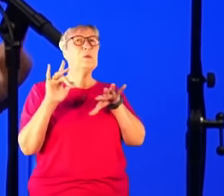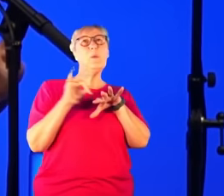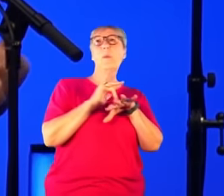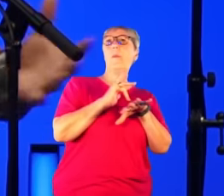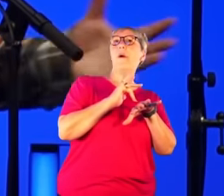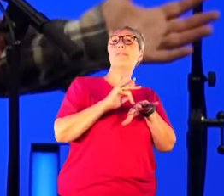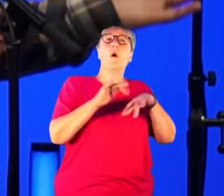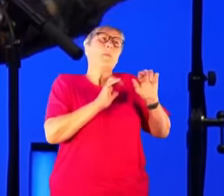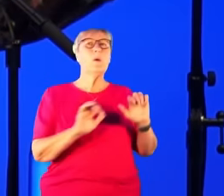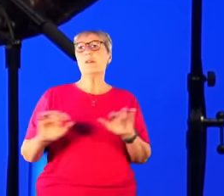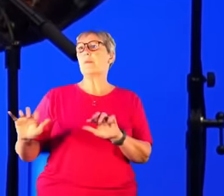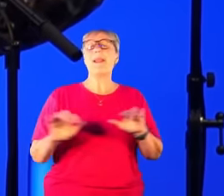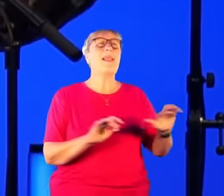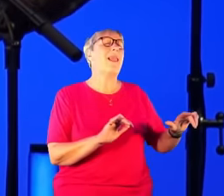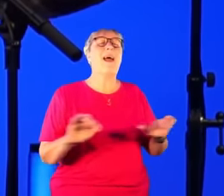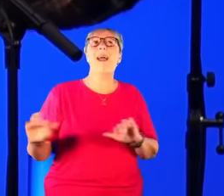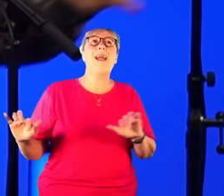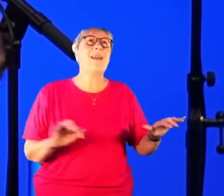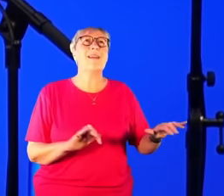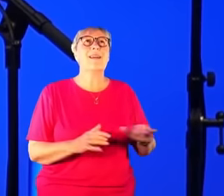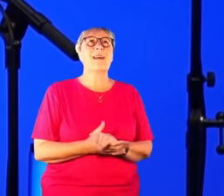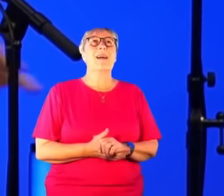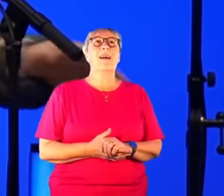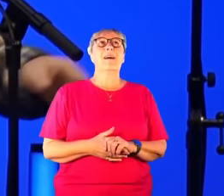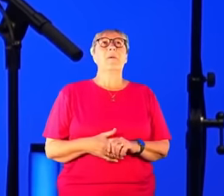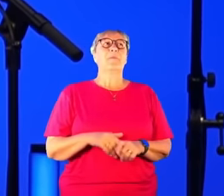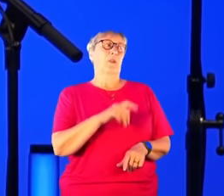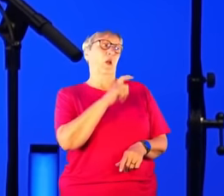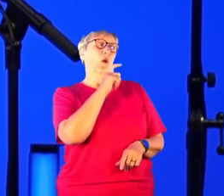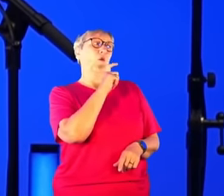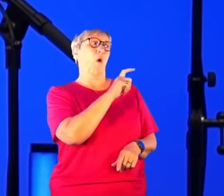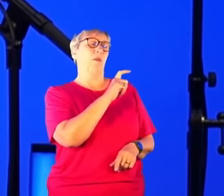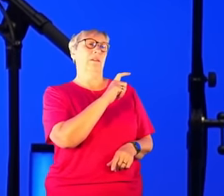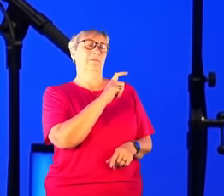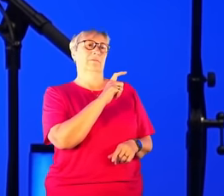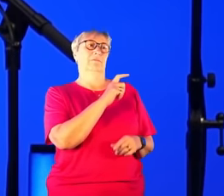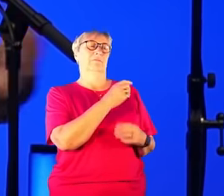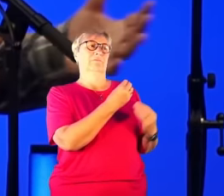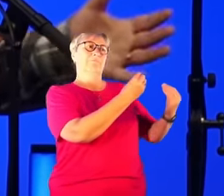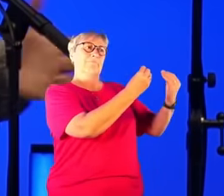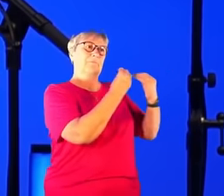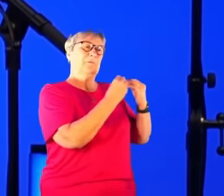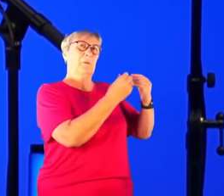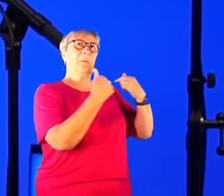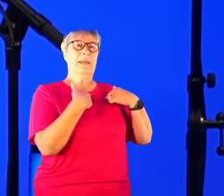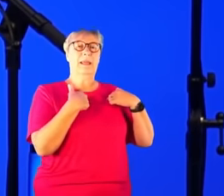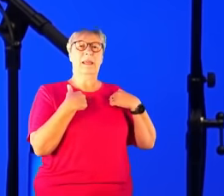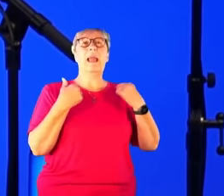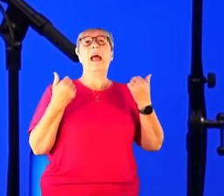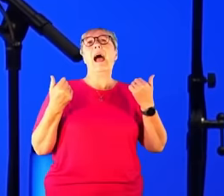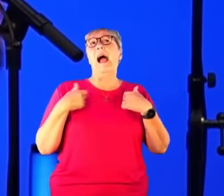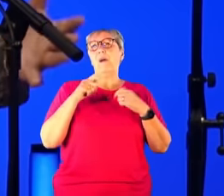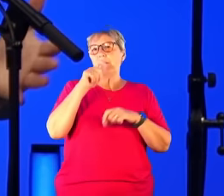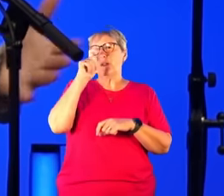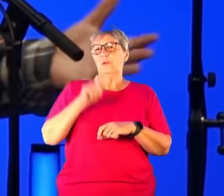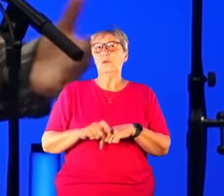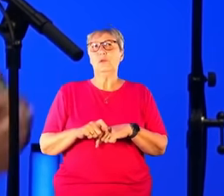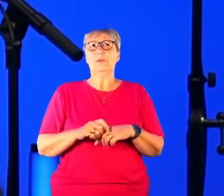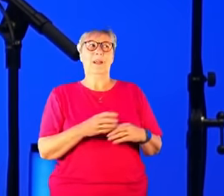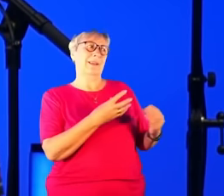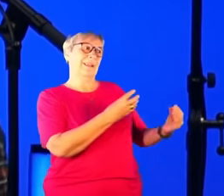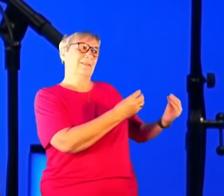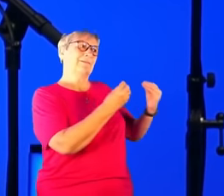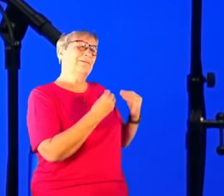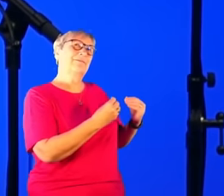And I'd really kind of been mentored by Colin as a student, and kind of led into a place where actually the